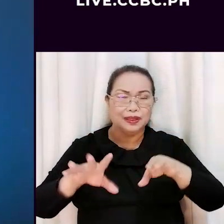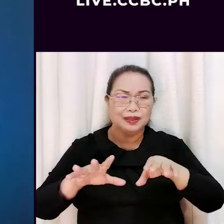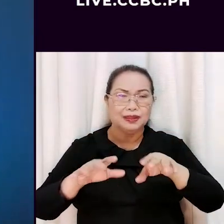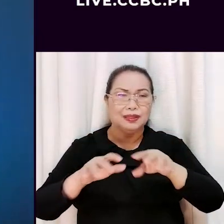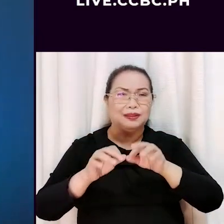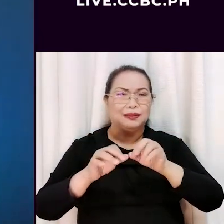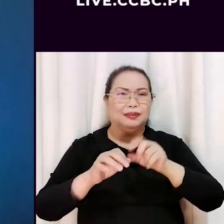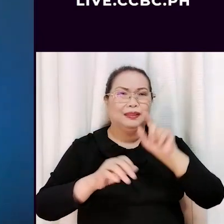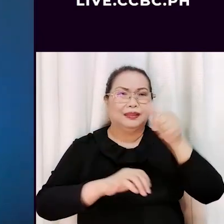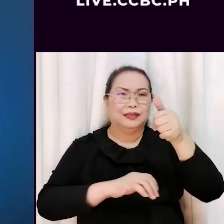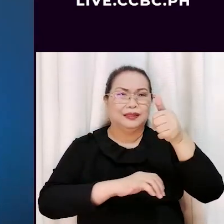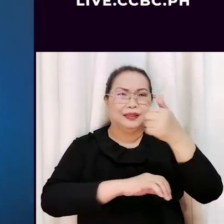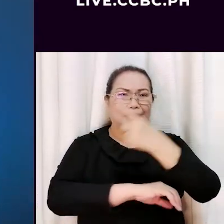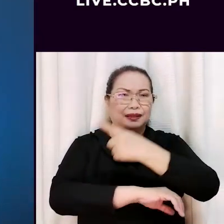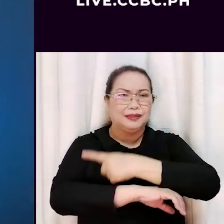10